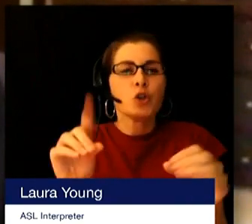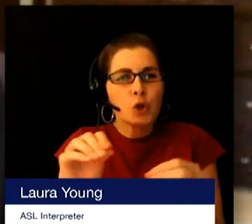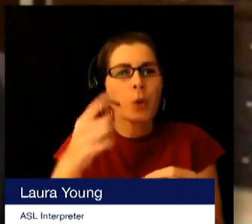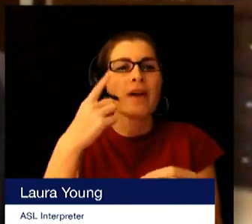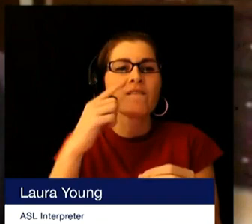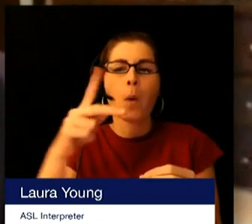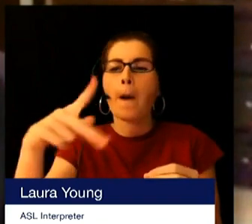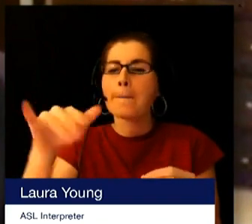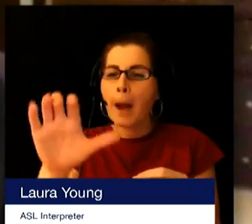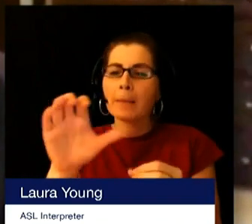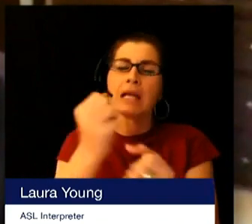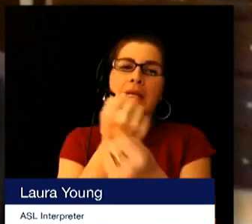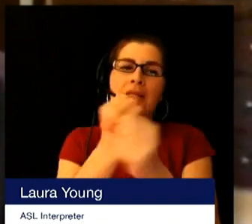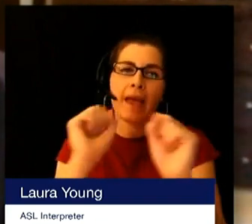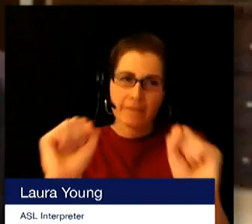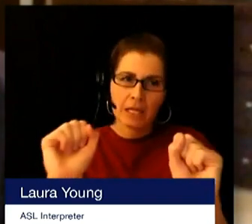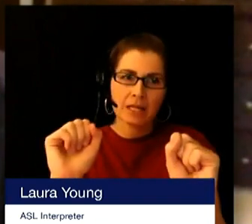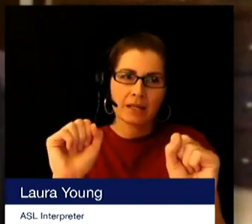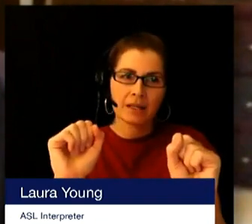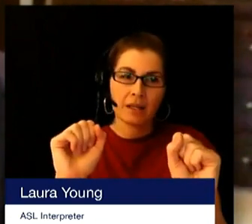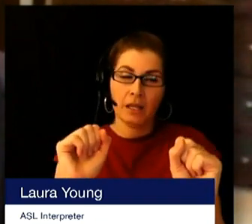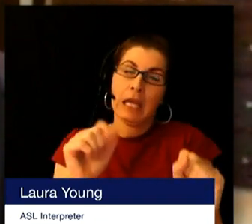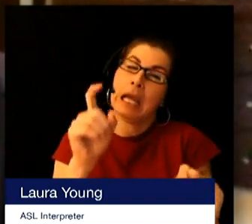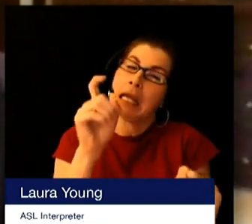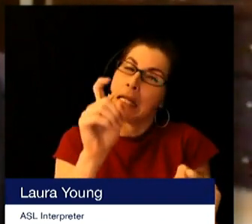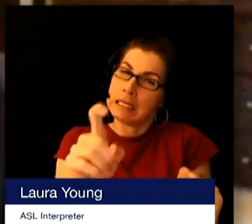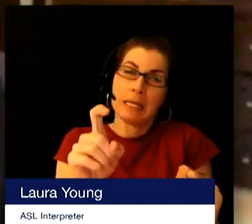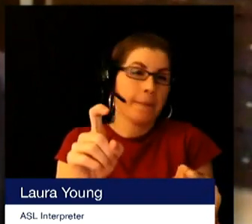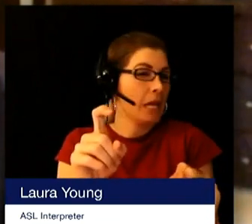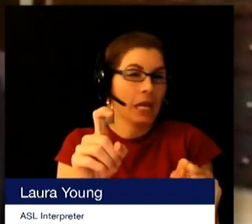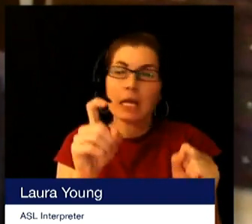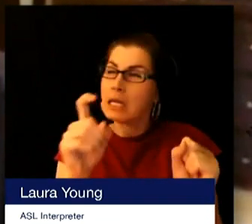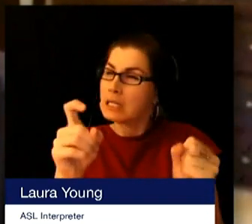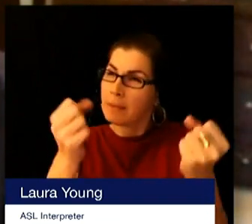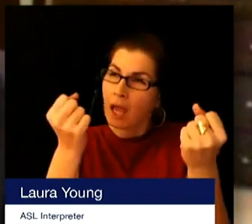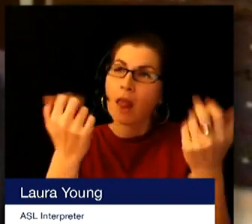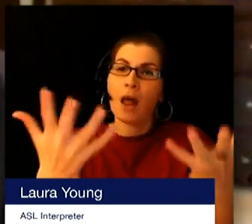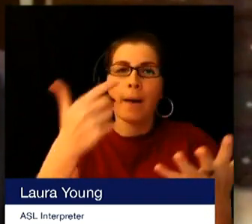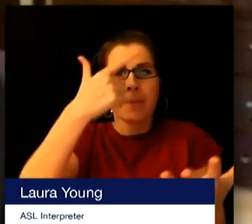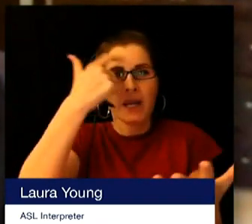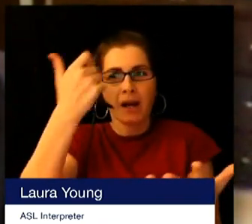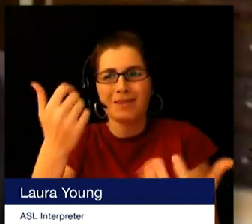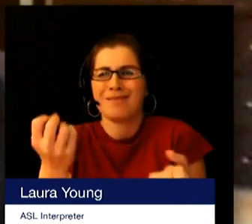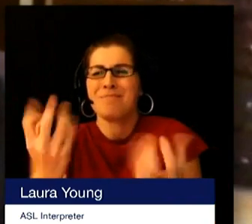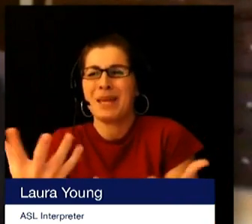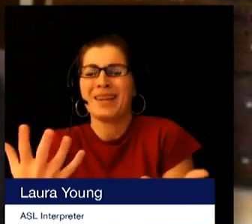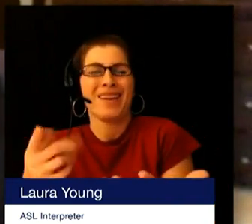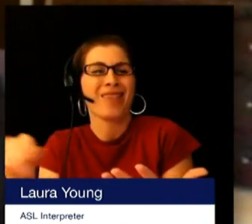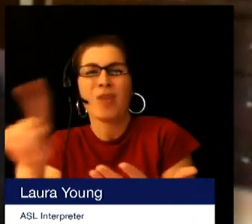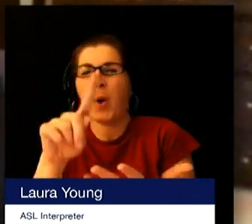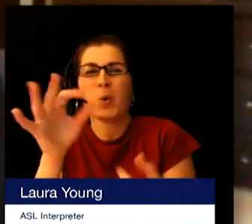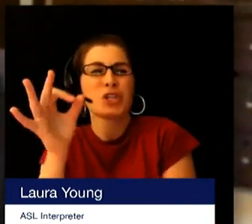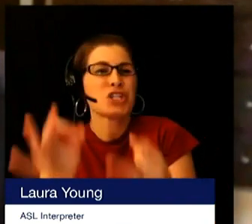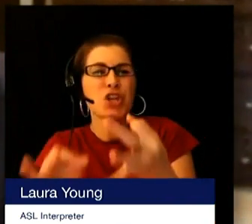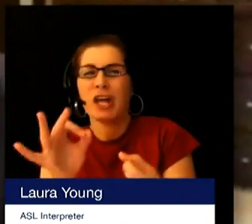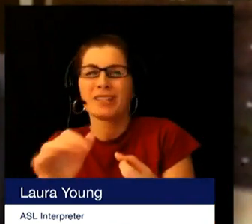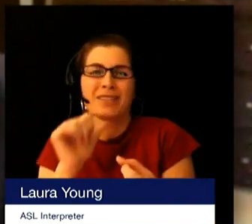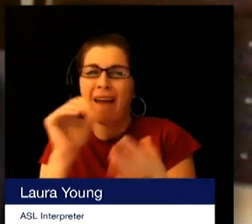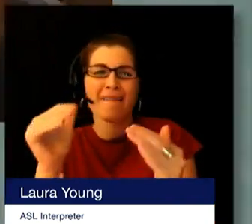public safety. And, you know, it needs to be massive because the injustices are massive and it calls for a commensurate